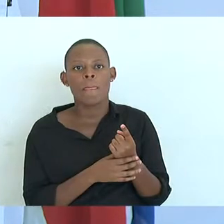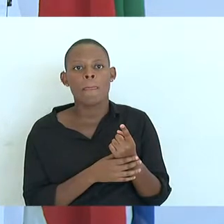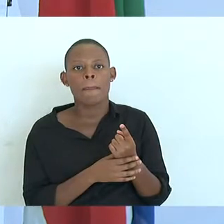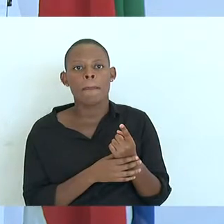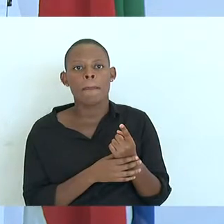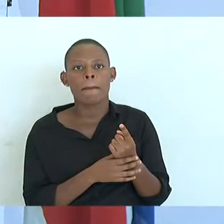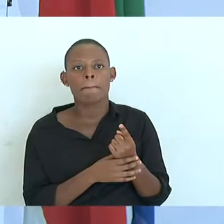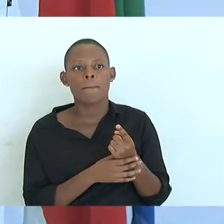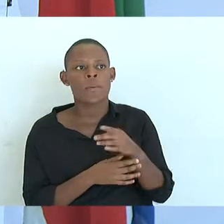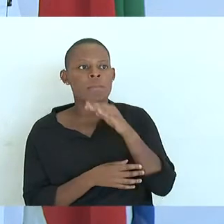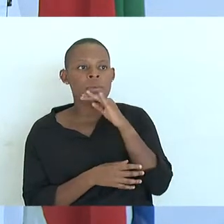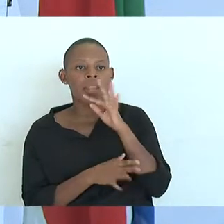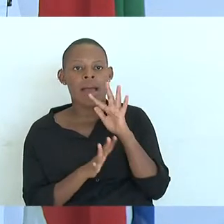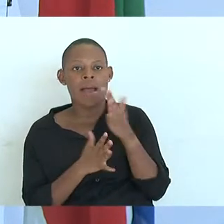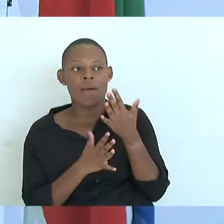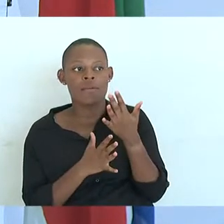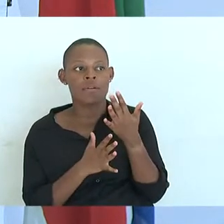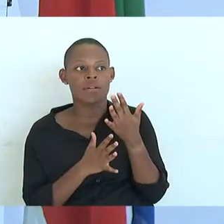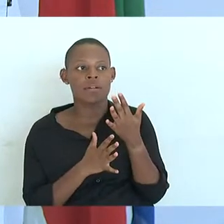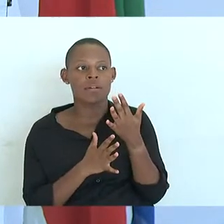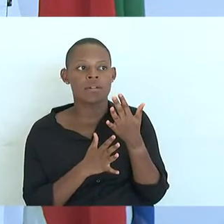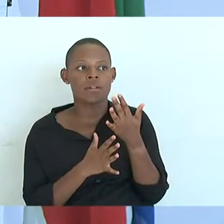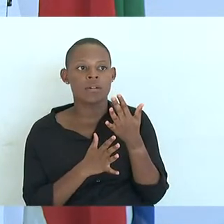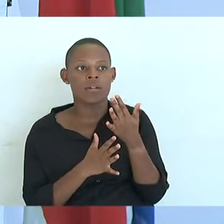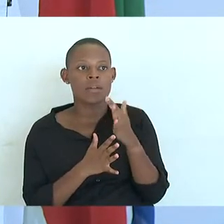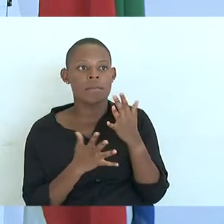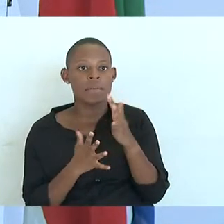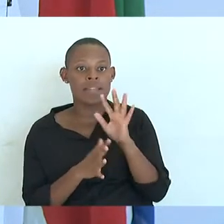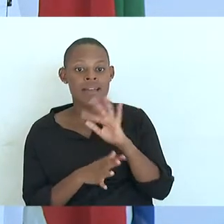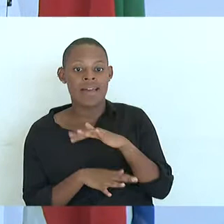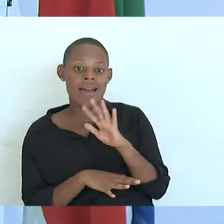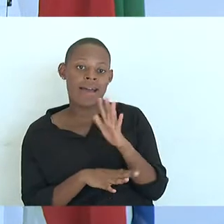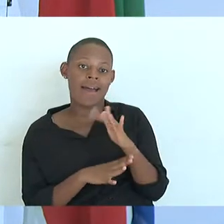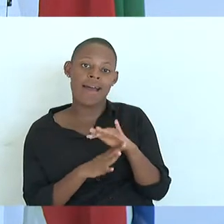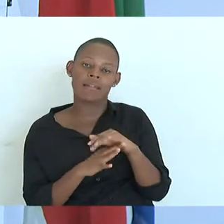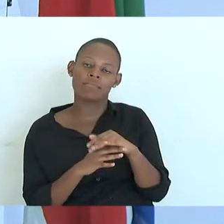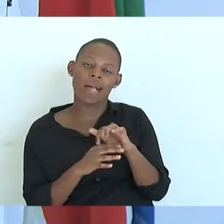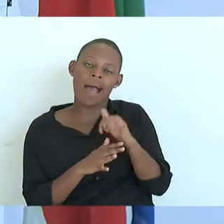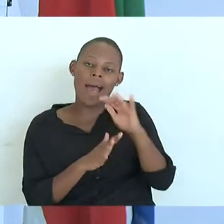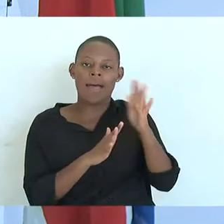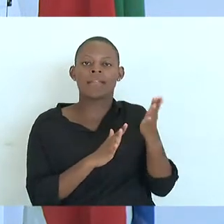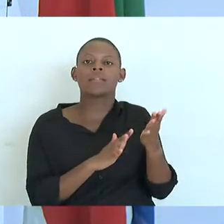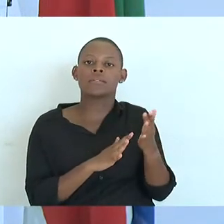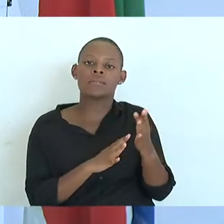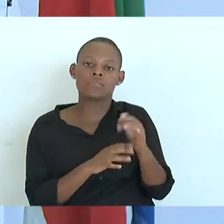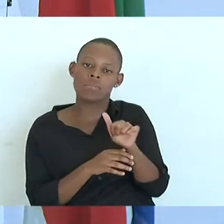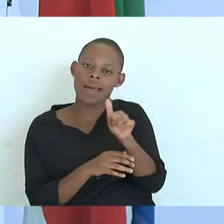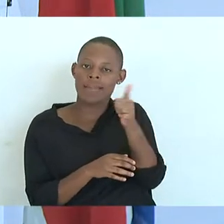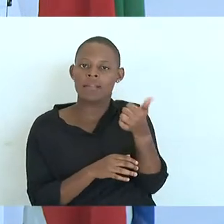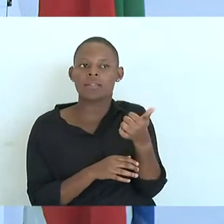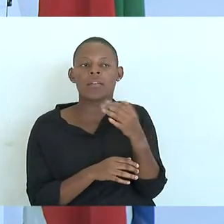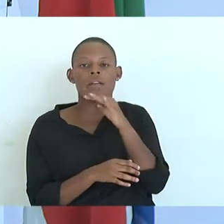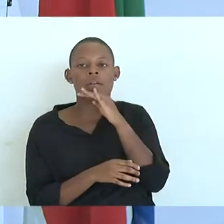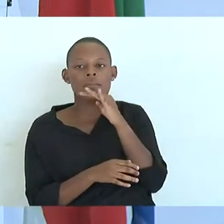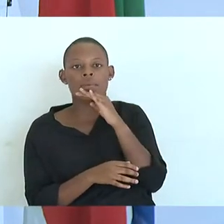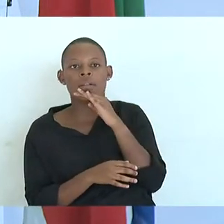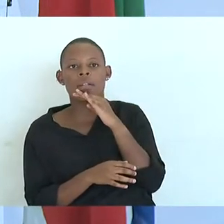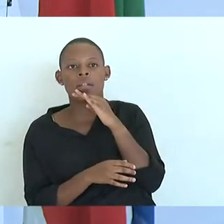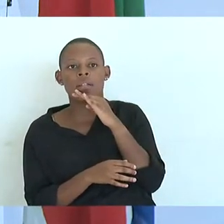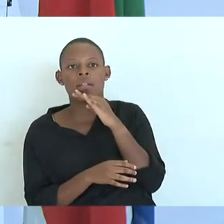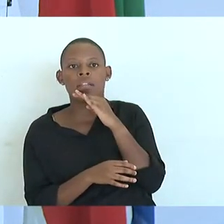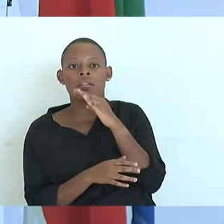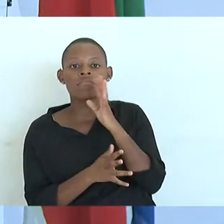others outside this South Africa, when I say others, I mean people who are not non-South